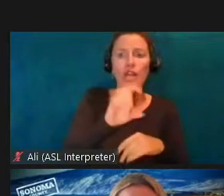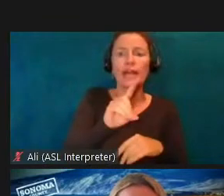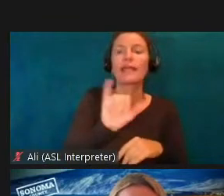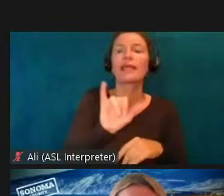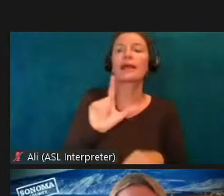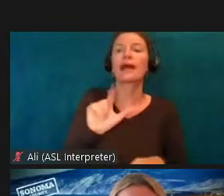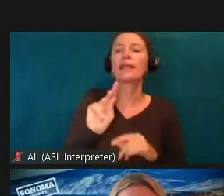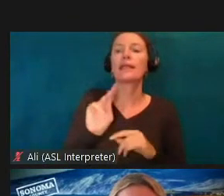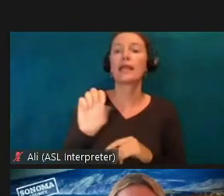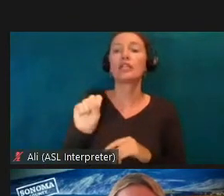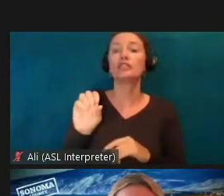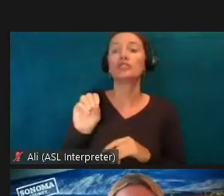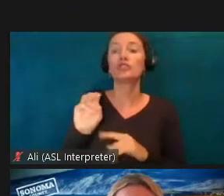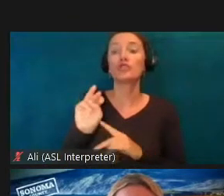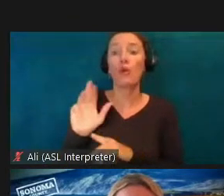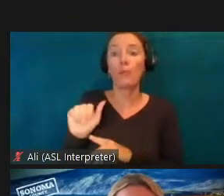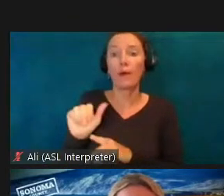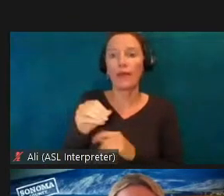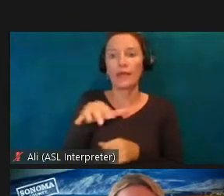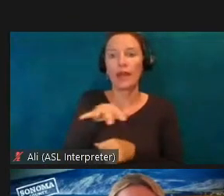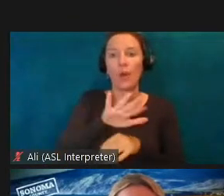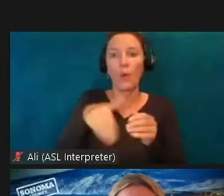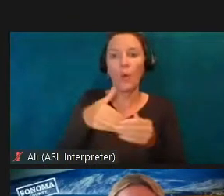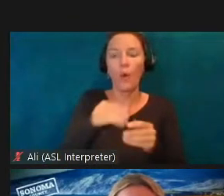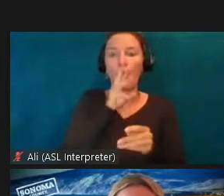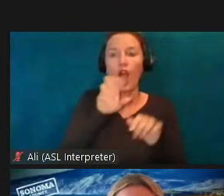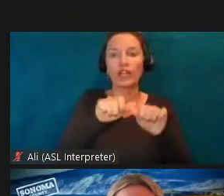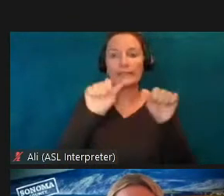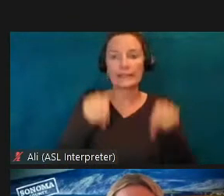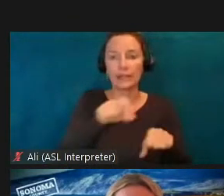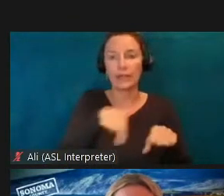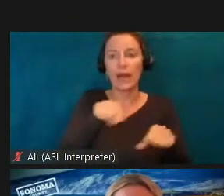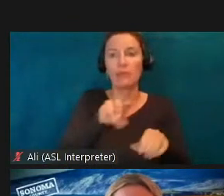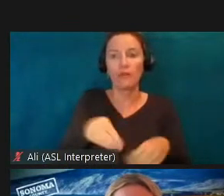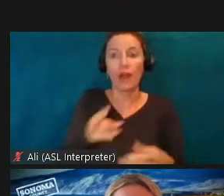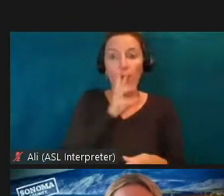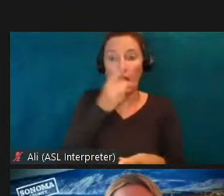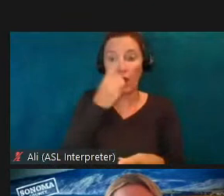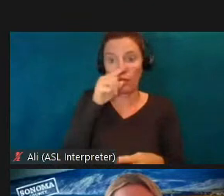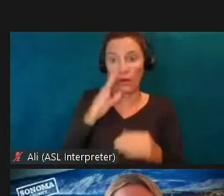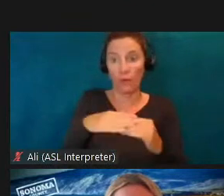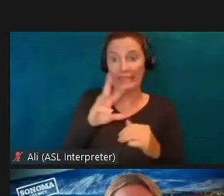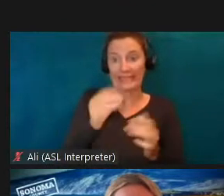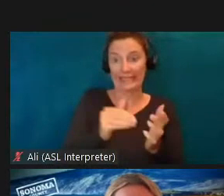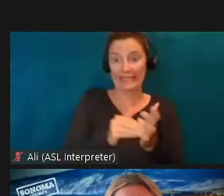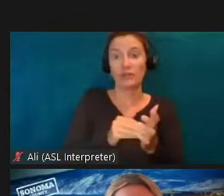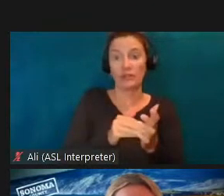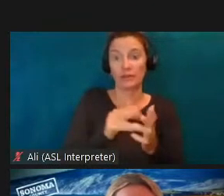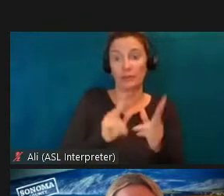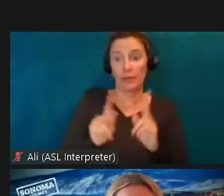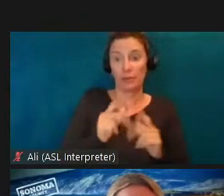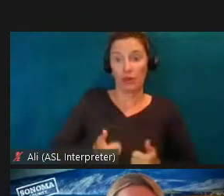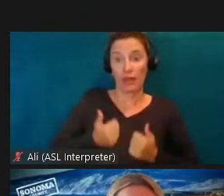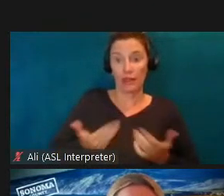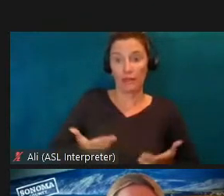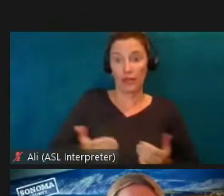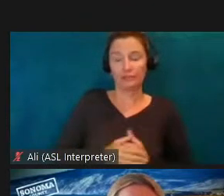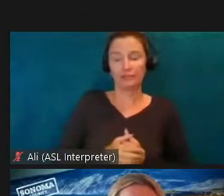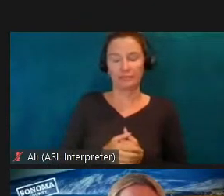the entire system that provides water to 650,000 Northern California residents. That completes my initial notes. Thank you.